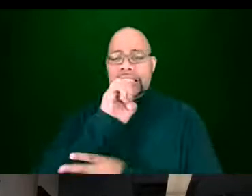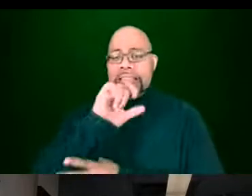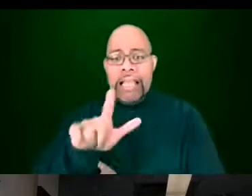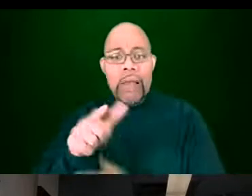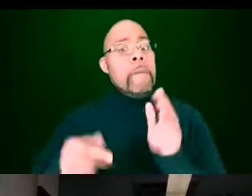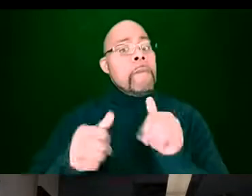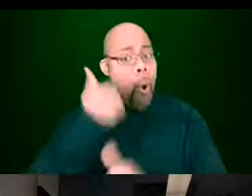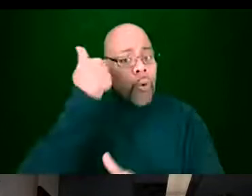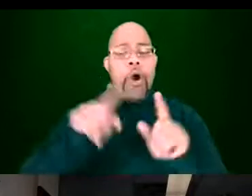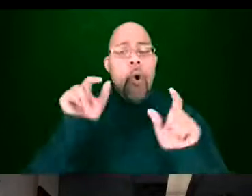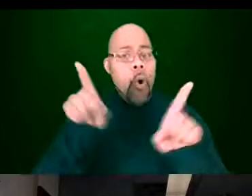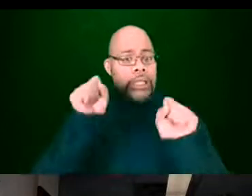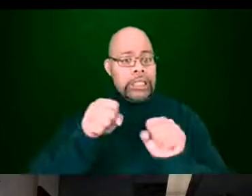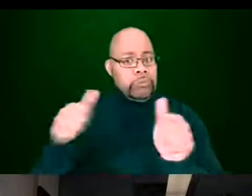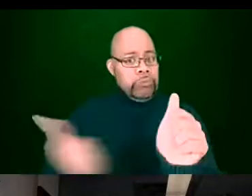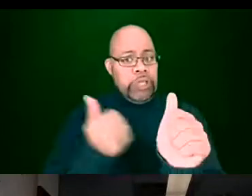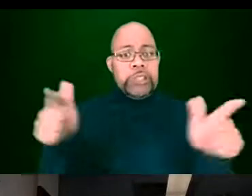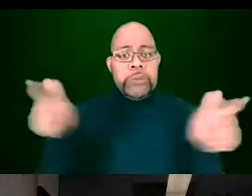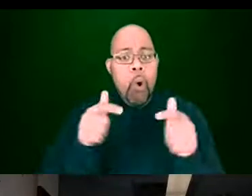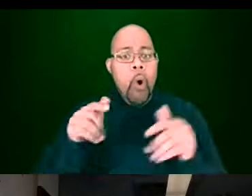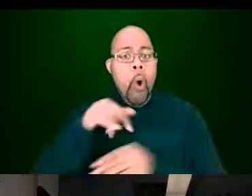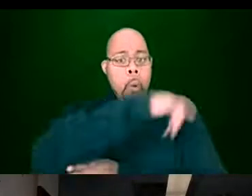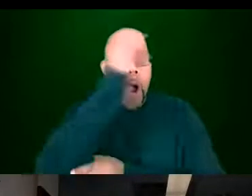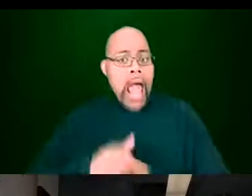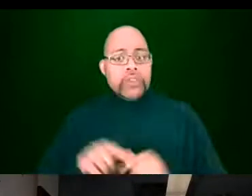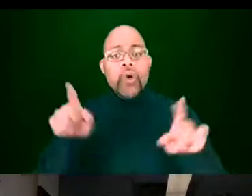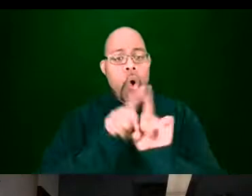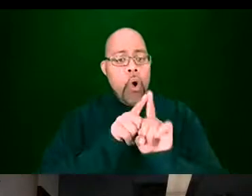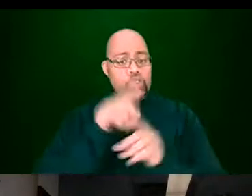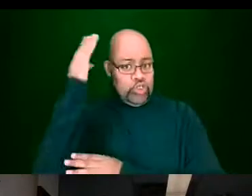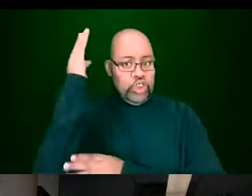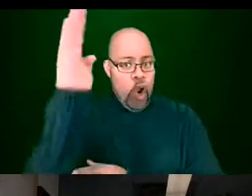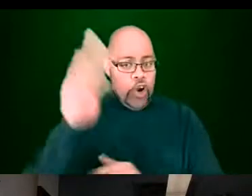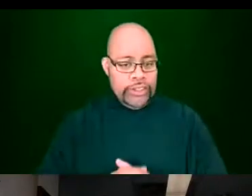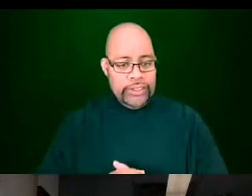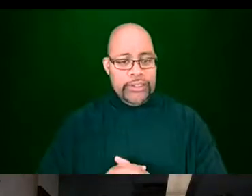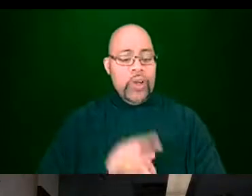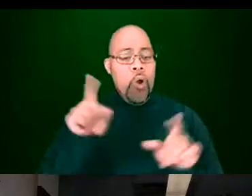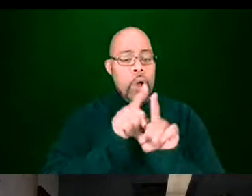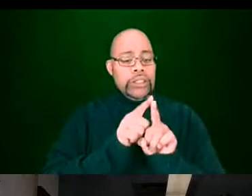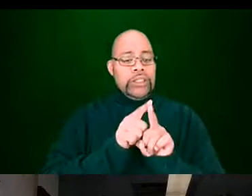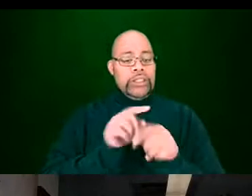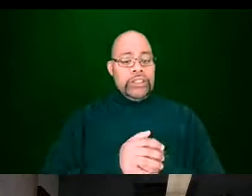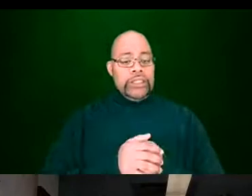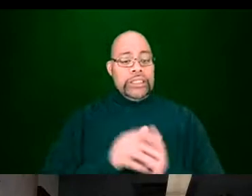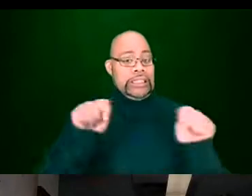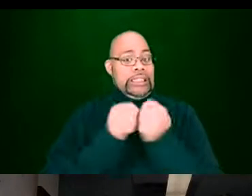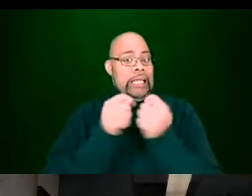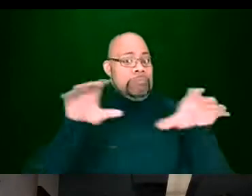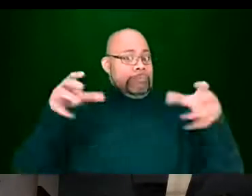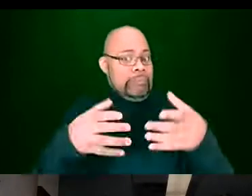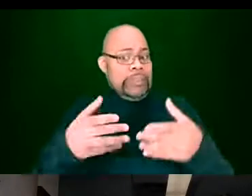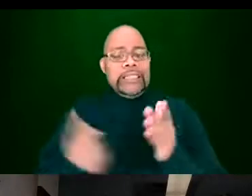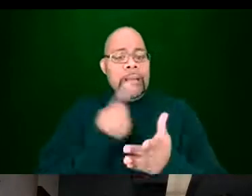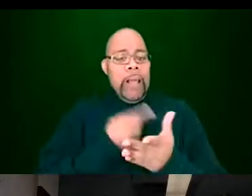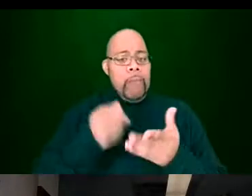primarily, but they'll also go after other smaller whales as well as sharks. They also are they're team players. They'll